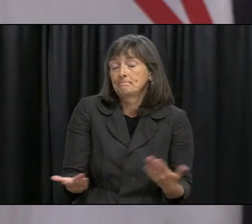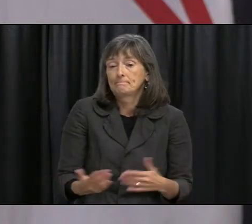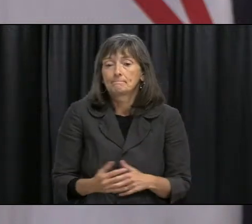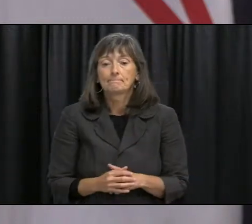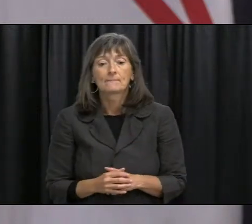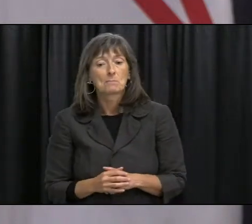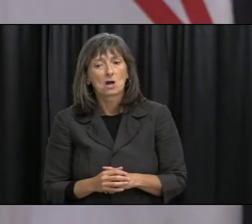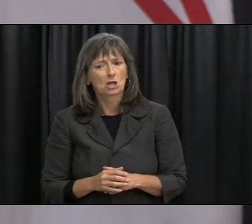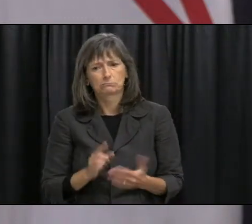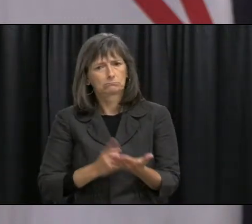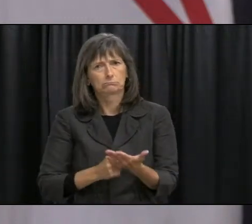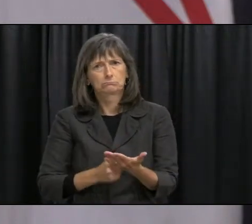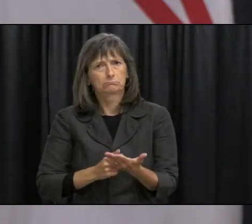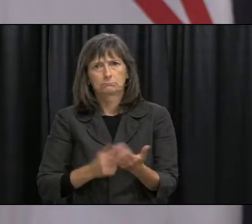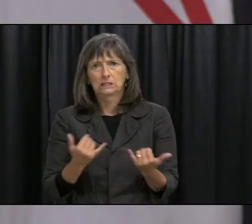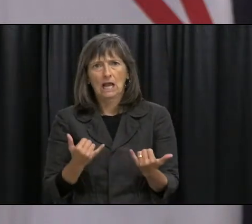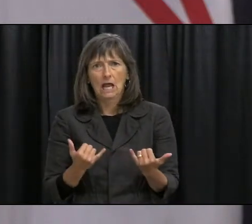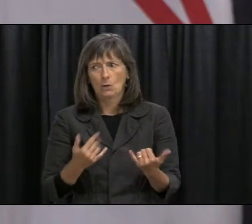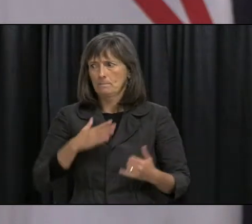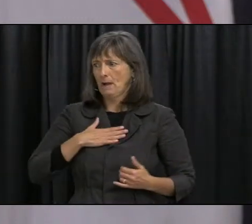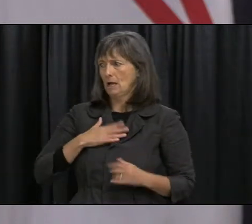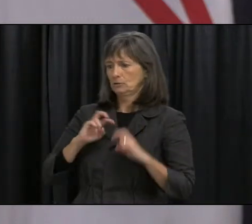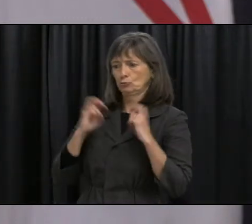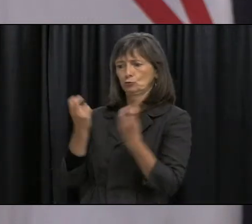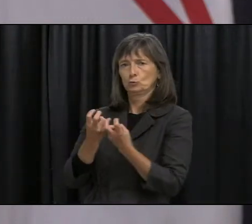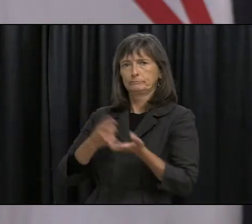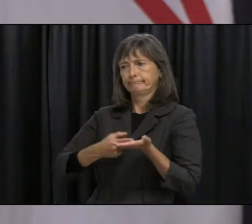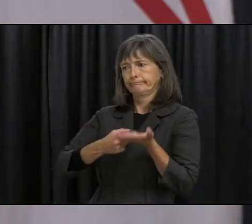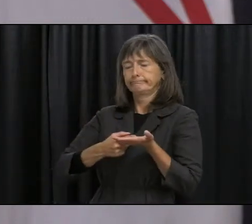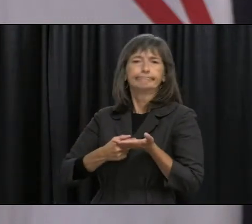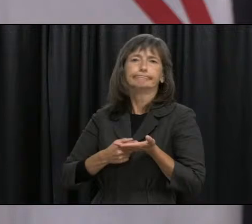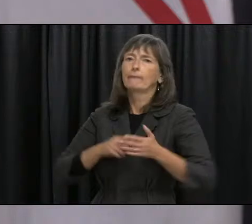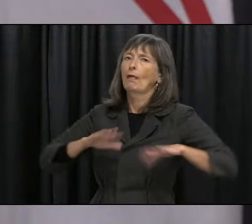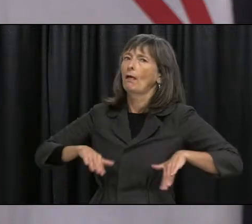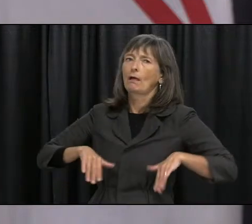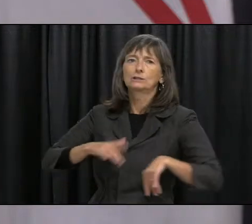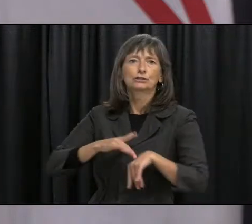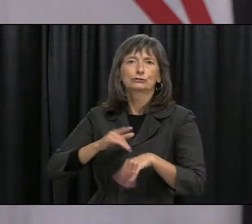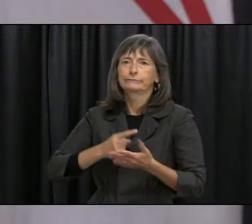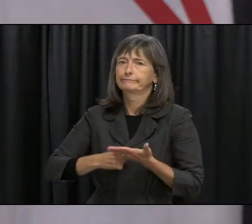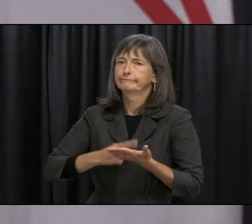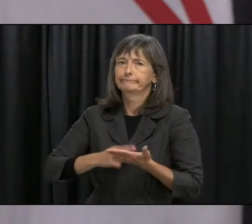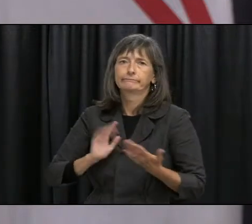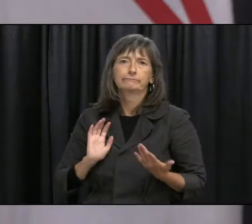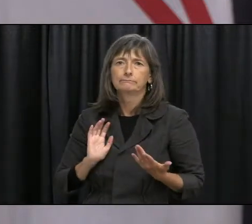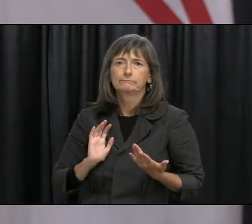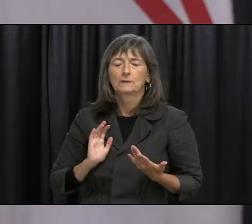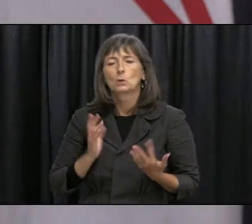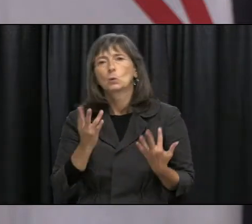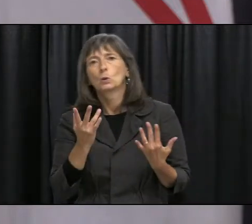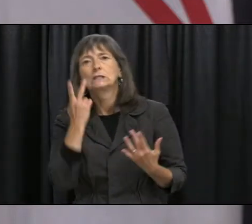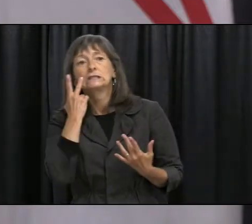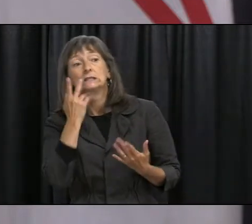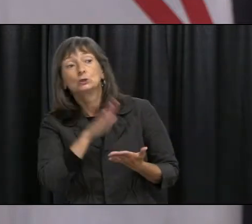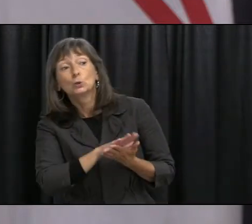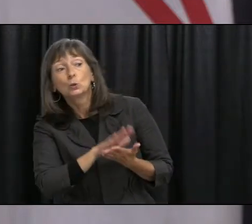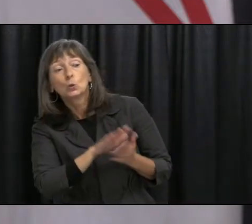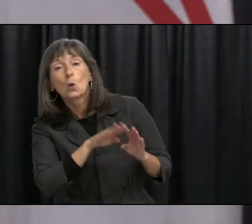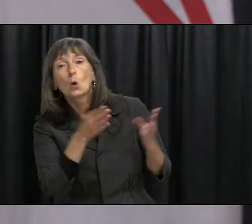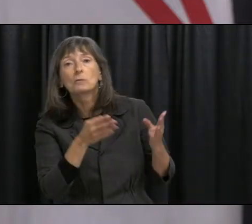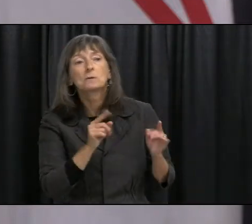it's not been at the tables that I sit at. It hasn't been part of the discussion recently. I think we're waiting to see what happens with schools,